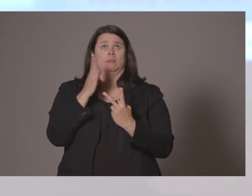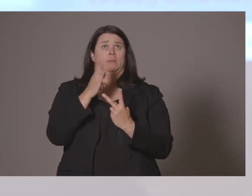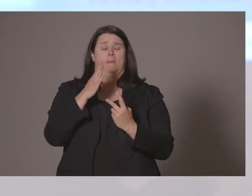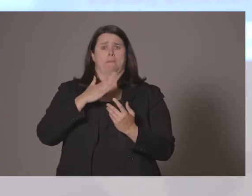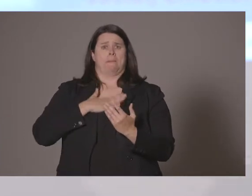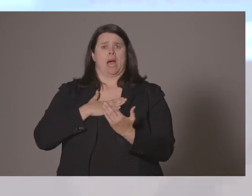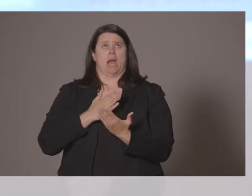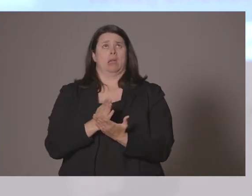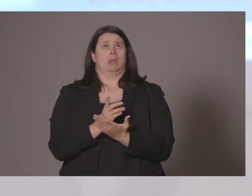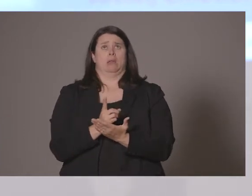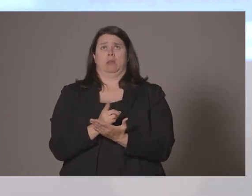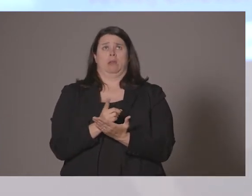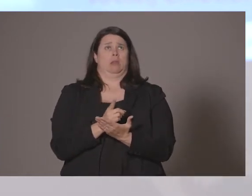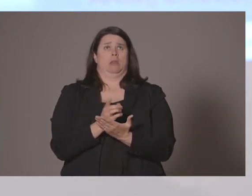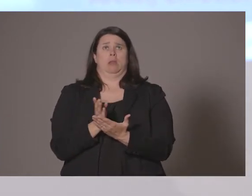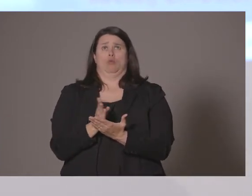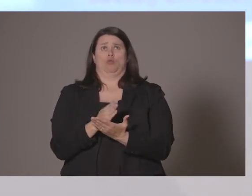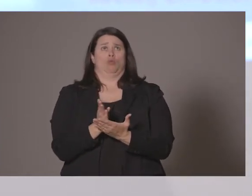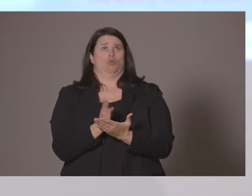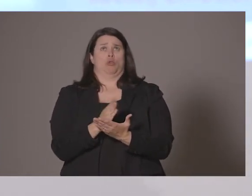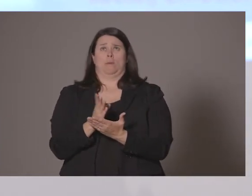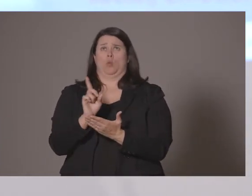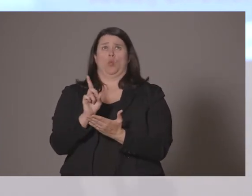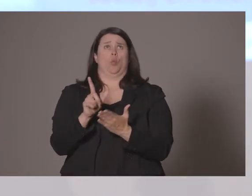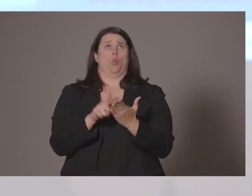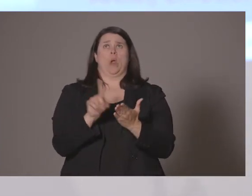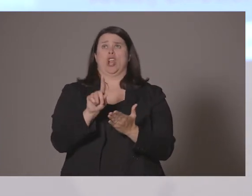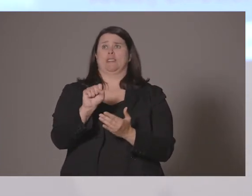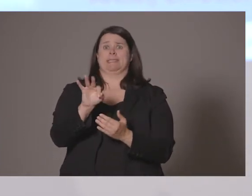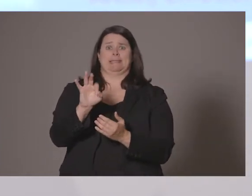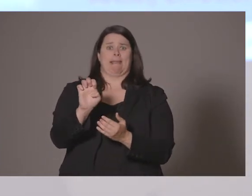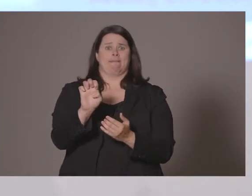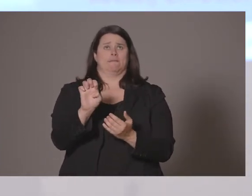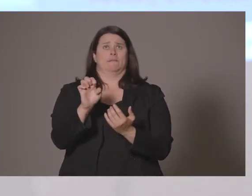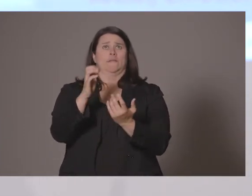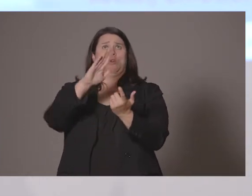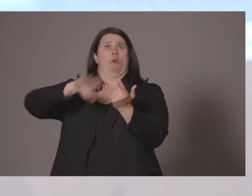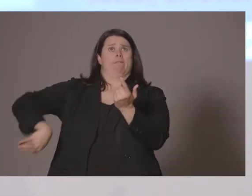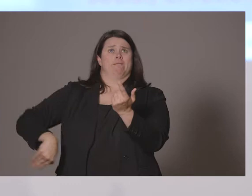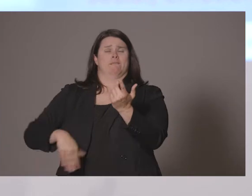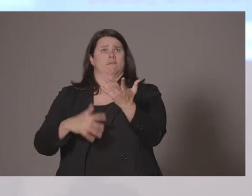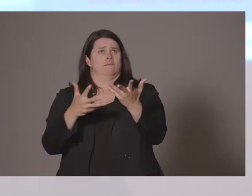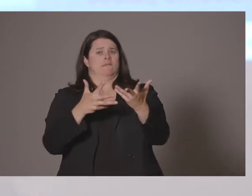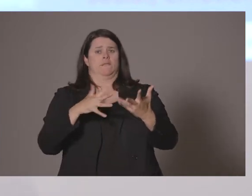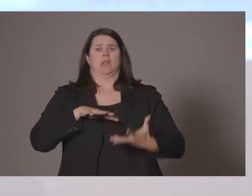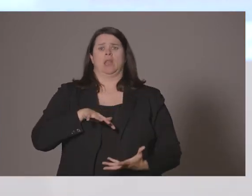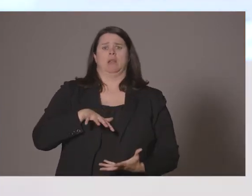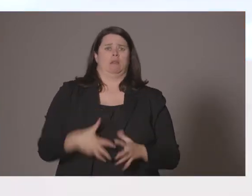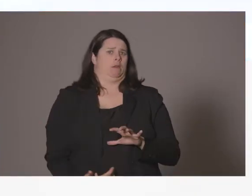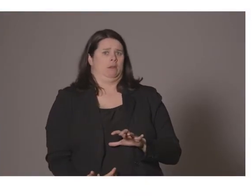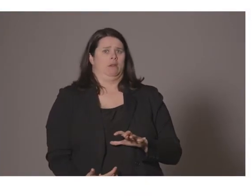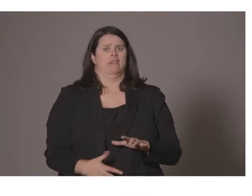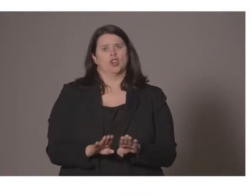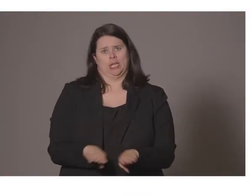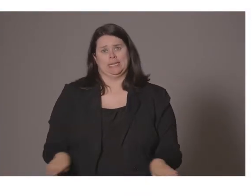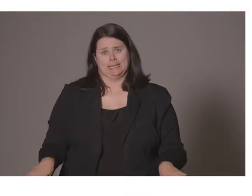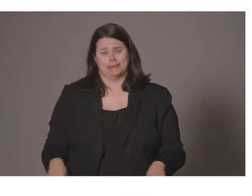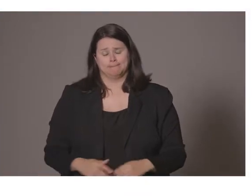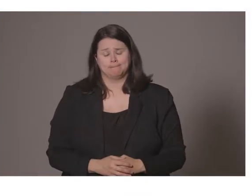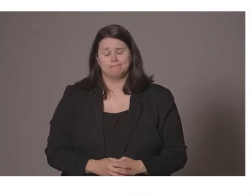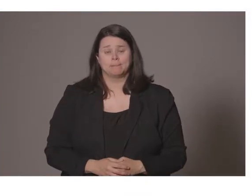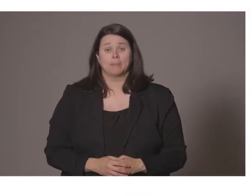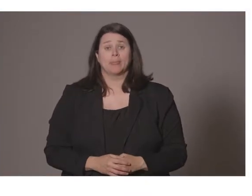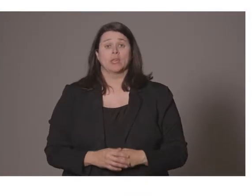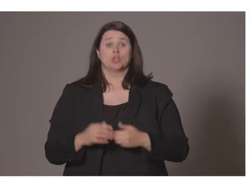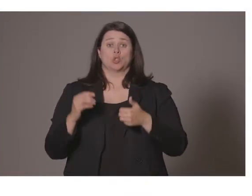system for whether they're safe in the world or not. And that can be very unsettling. So there's an event,